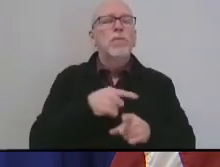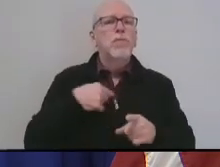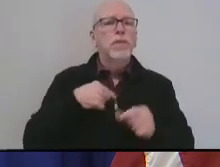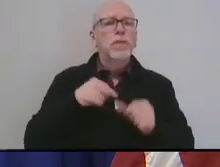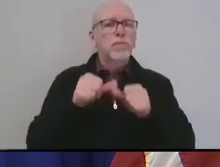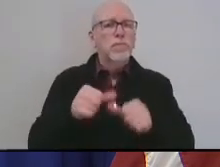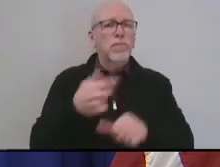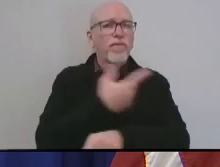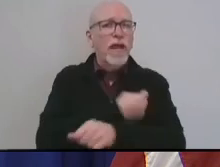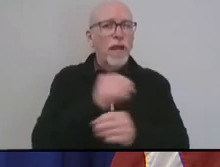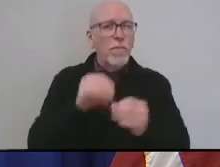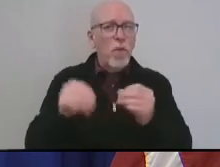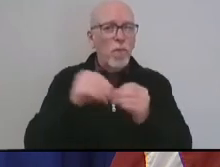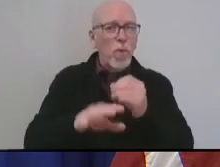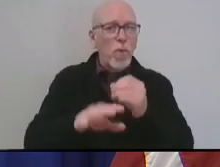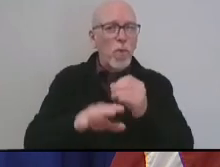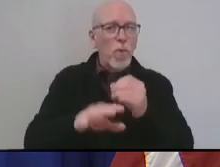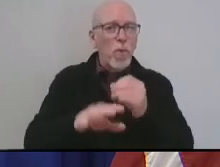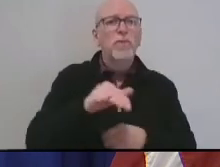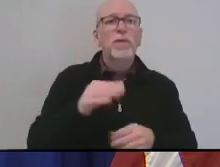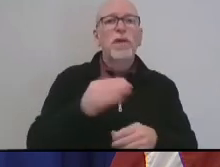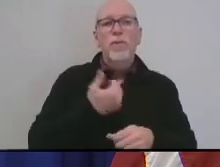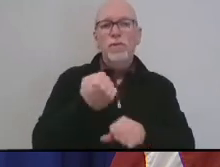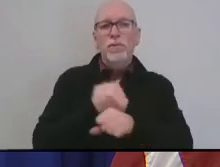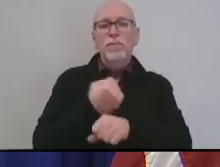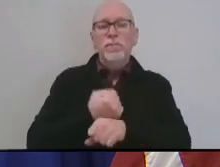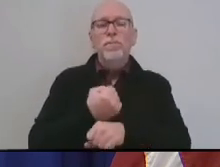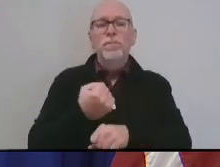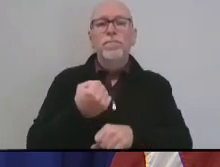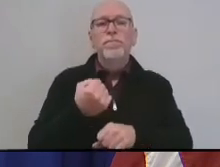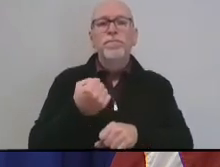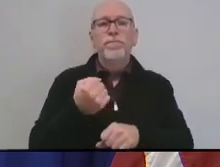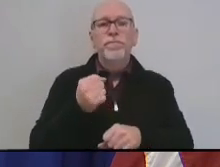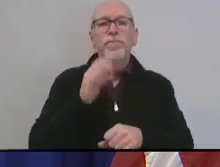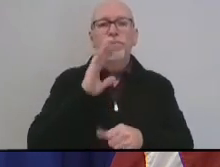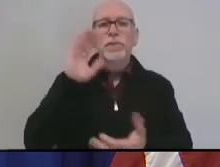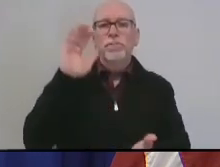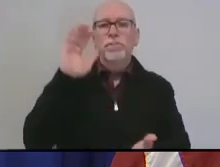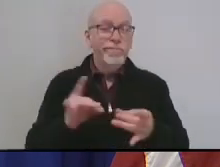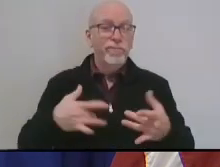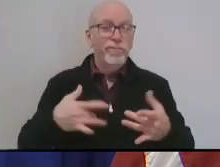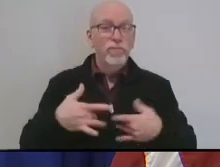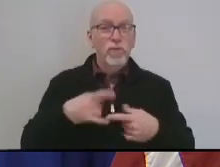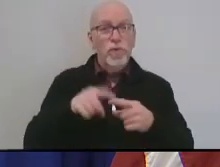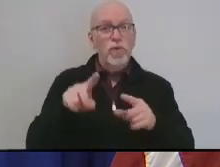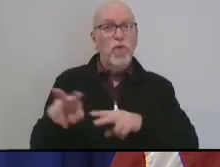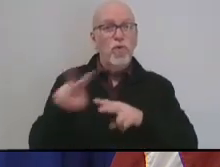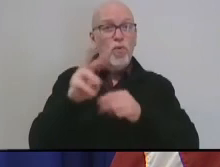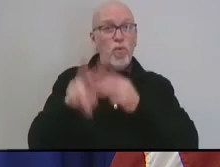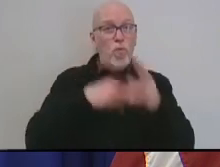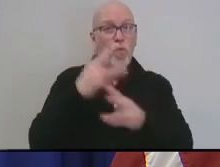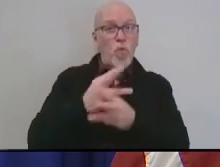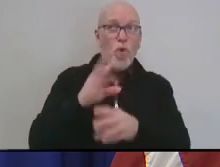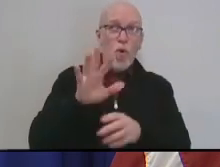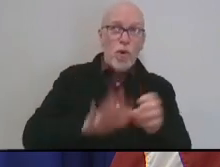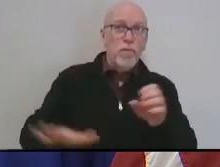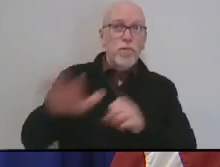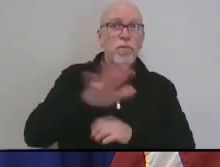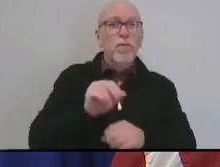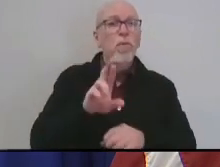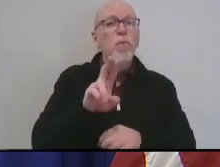those numbers do come down, but to express that concern around the country, and you see